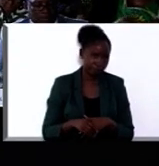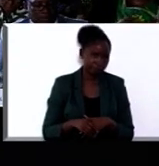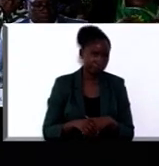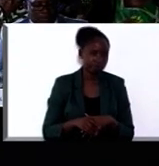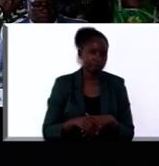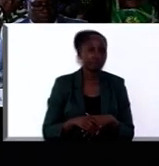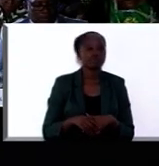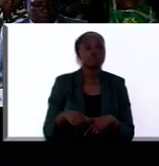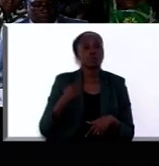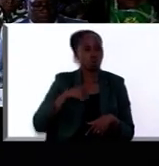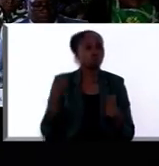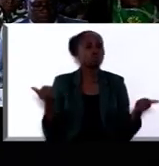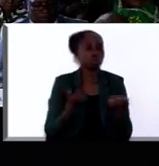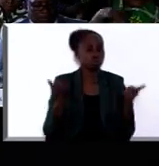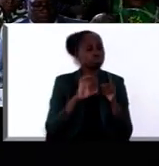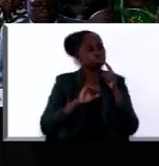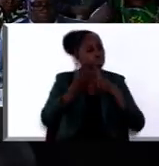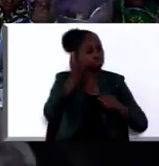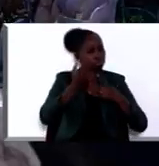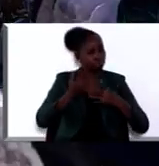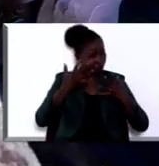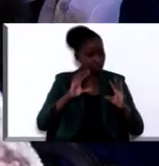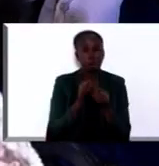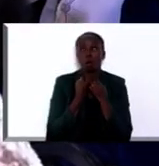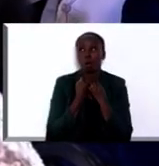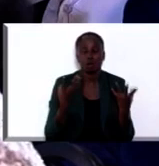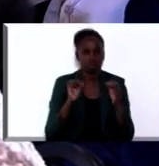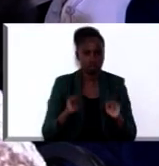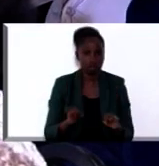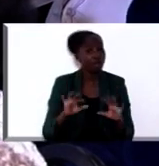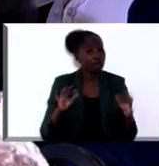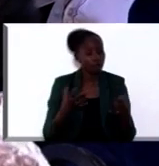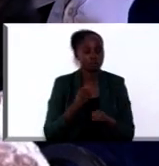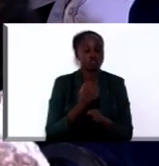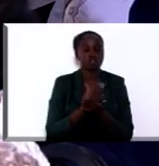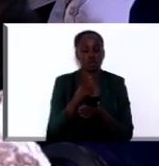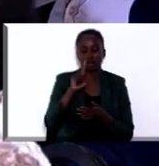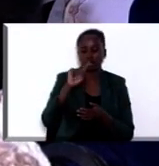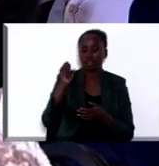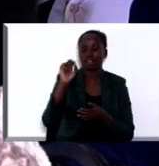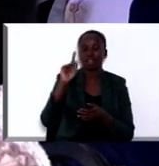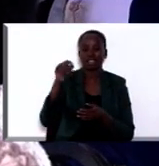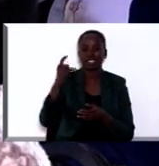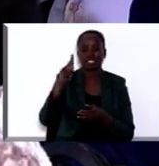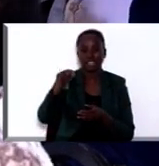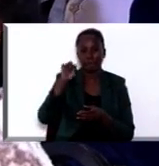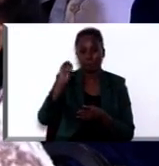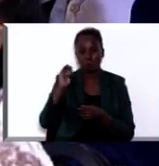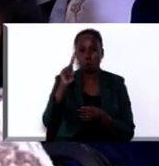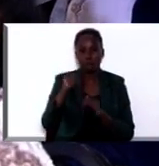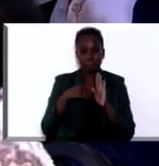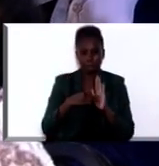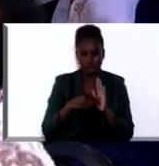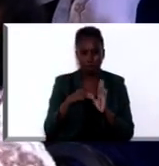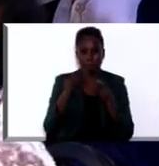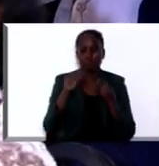We have already achieved a lot by ensuring that SOPA 1 million has 60% of